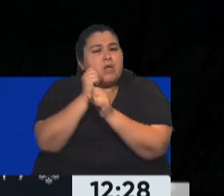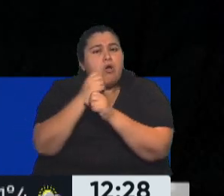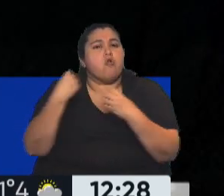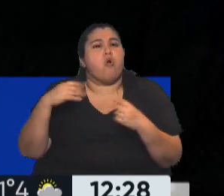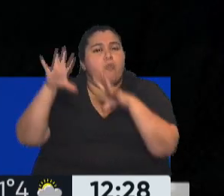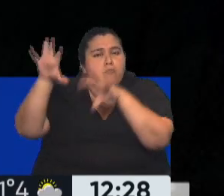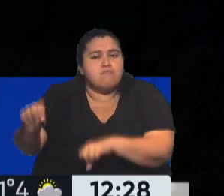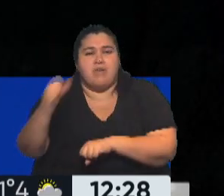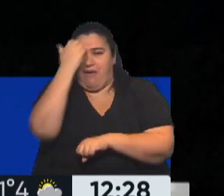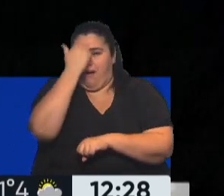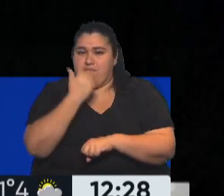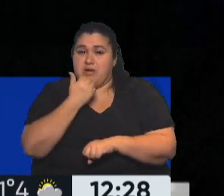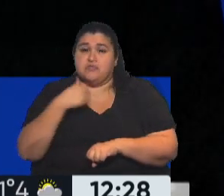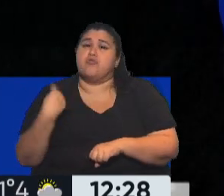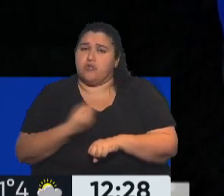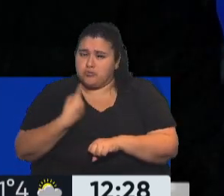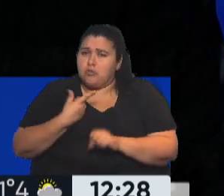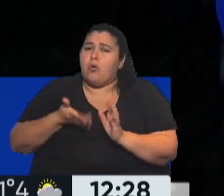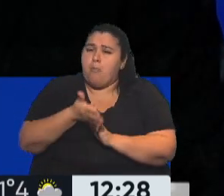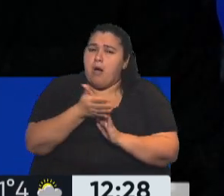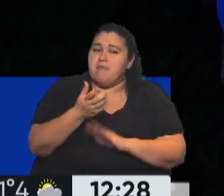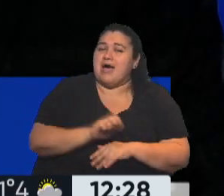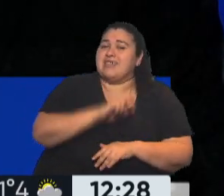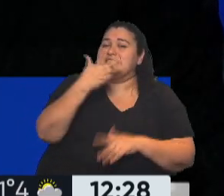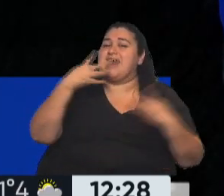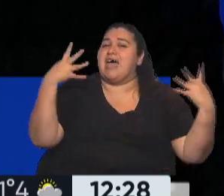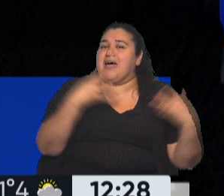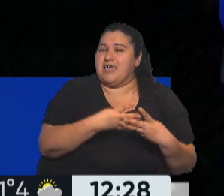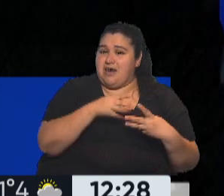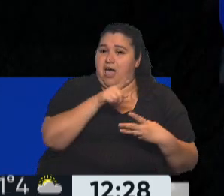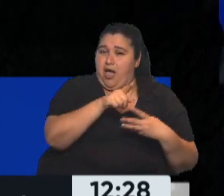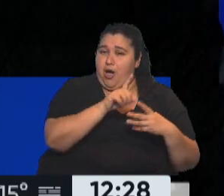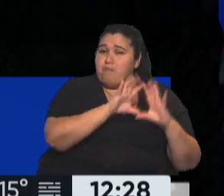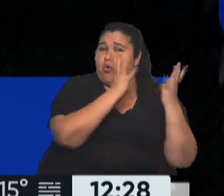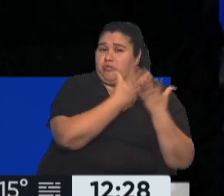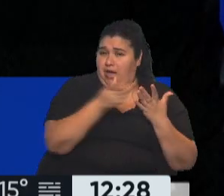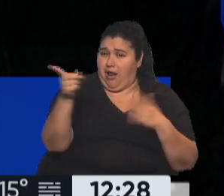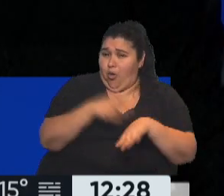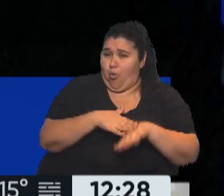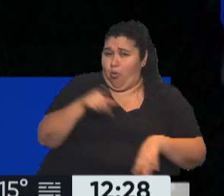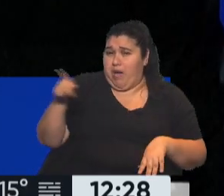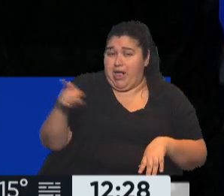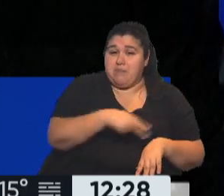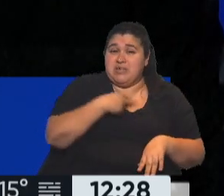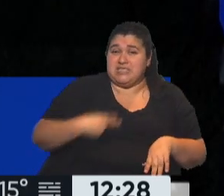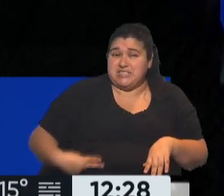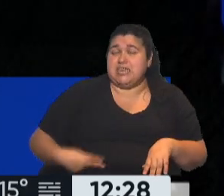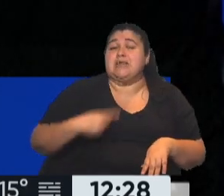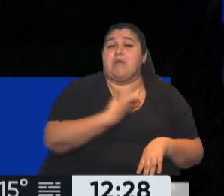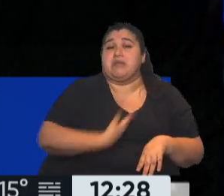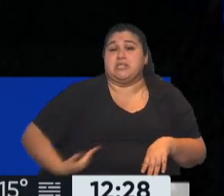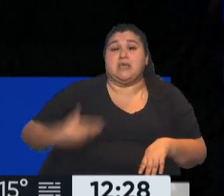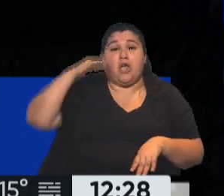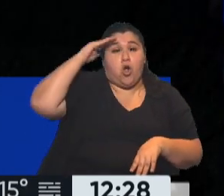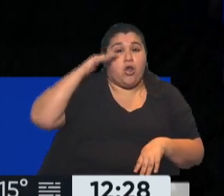very close to World War III, and he's driving us there. And Kim Jong-un and President Xi of China, Kim Jong-un of North